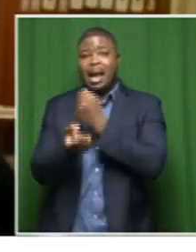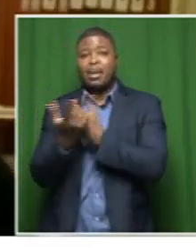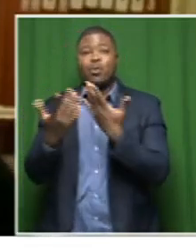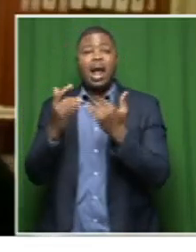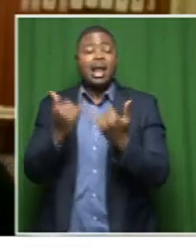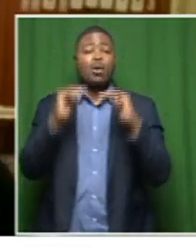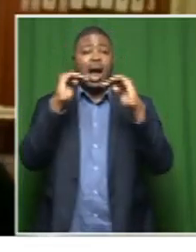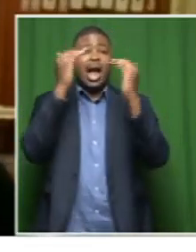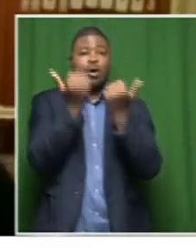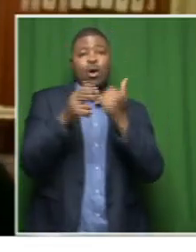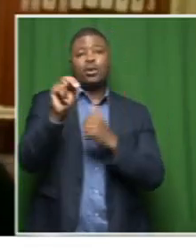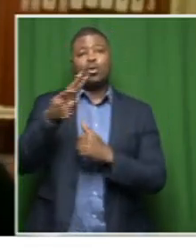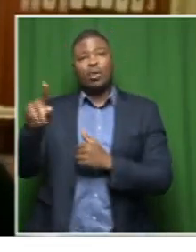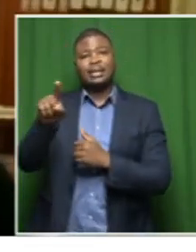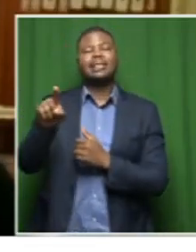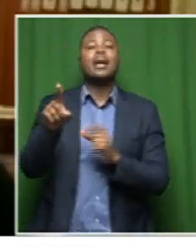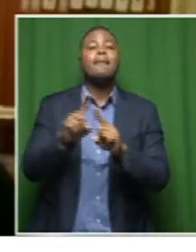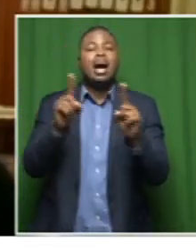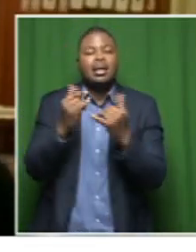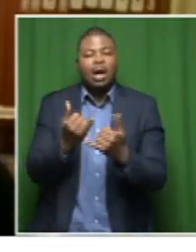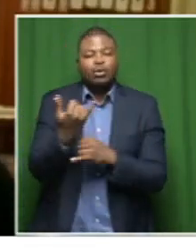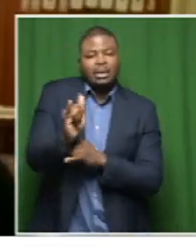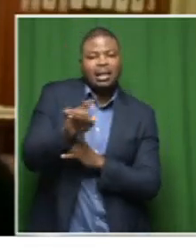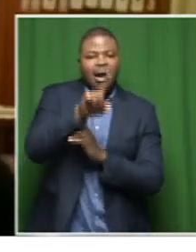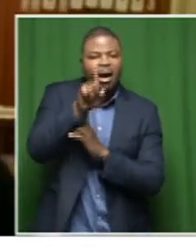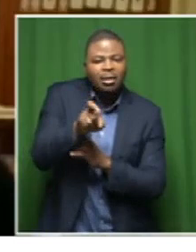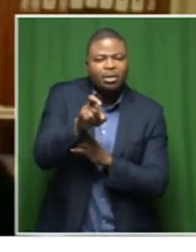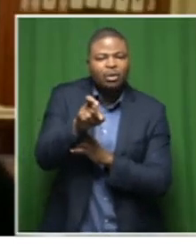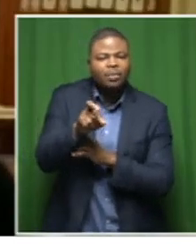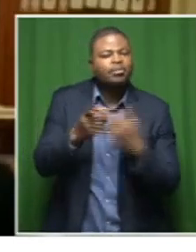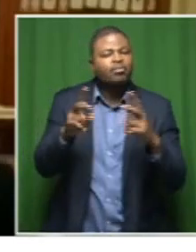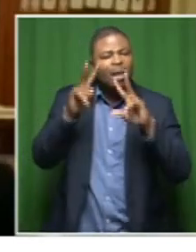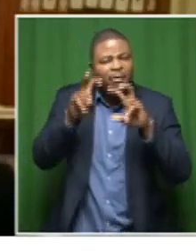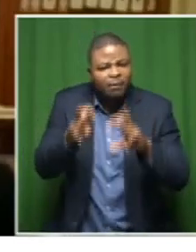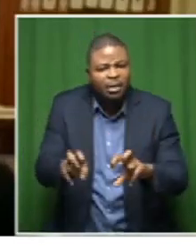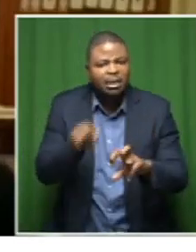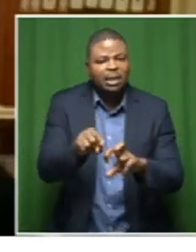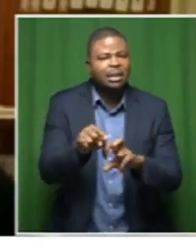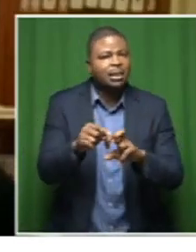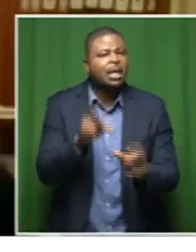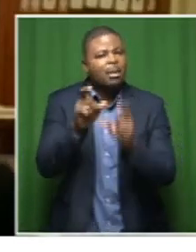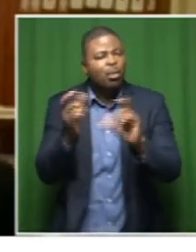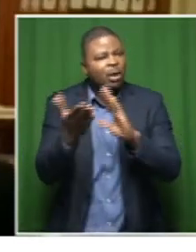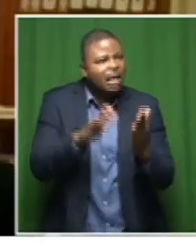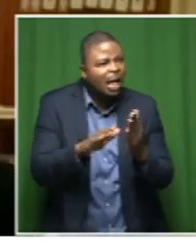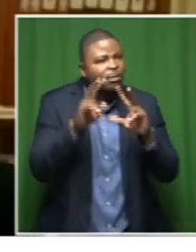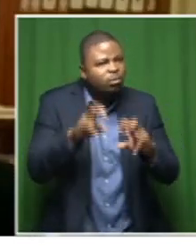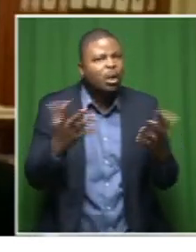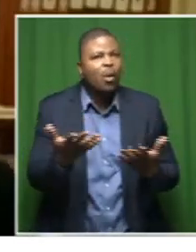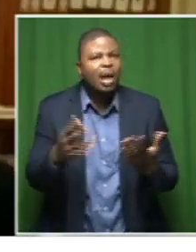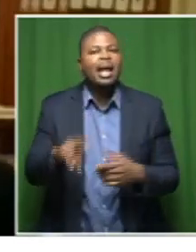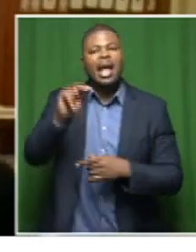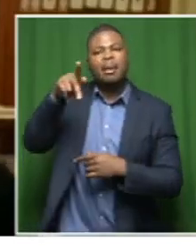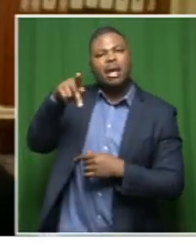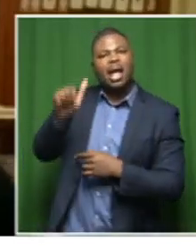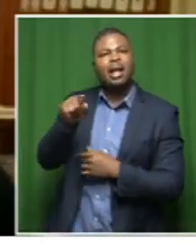Even those families are still asking questions about where is the investigation of our loved one's death? What is National Prosecuting